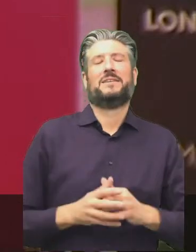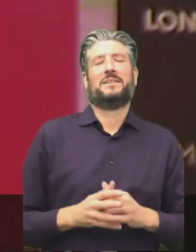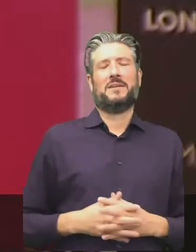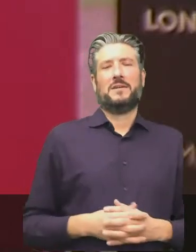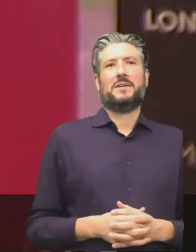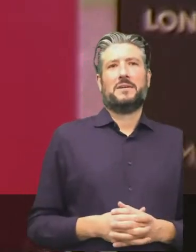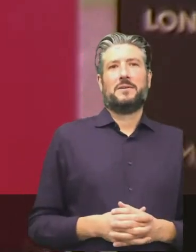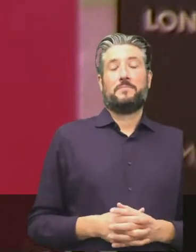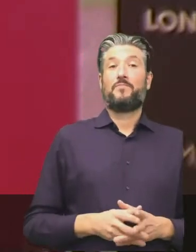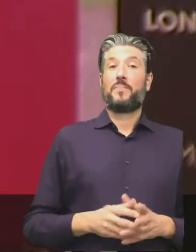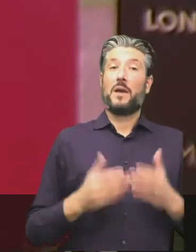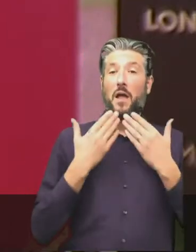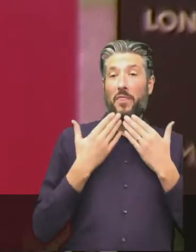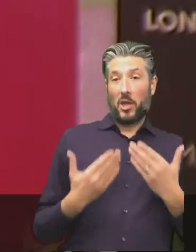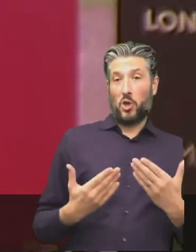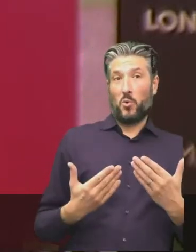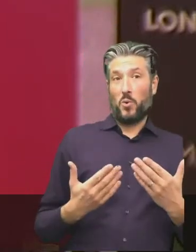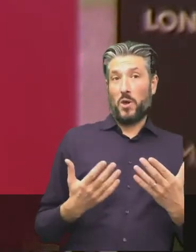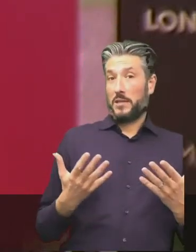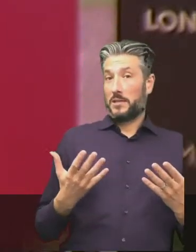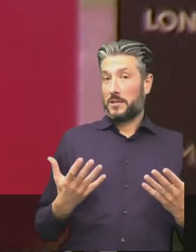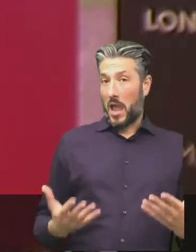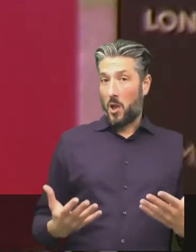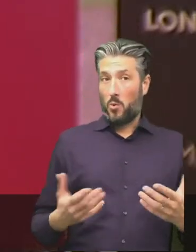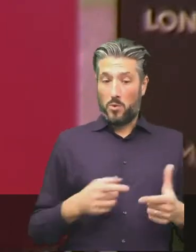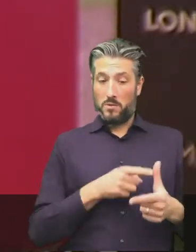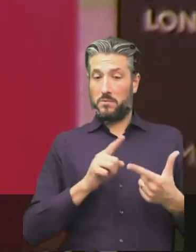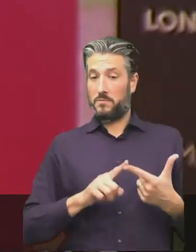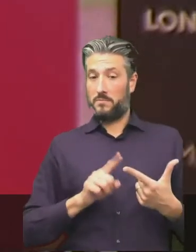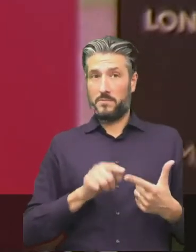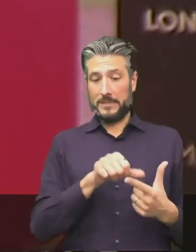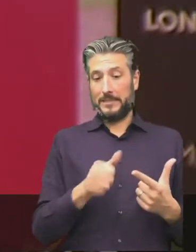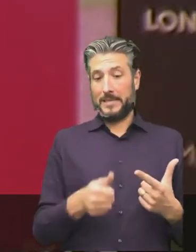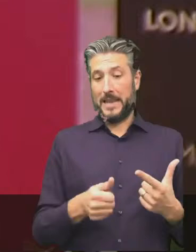We'd like now to move on to the next question.